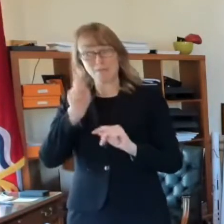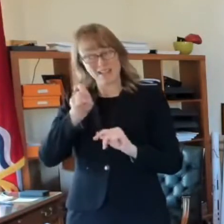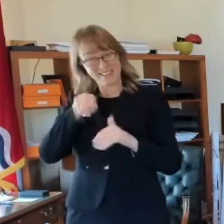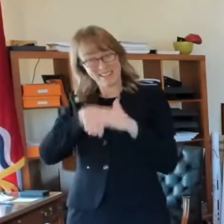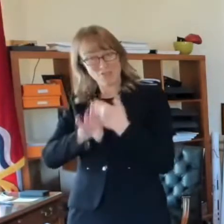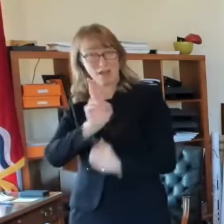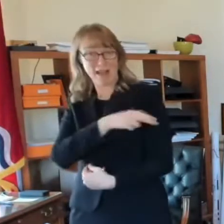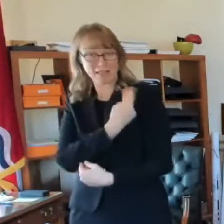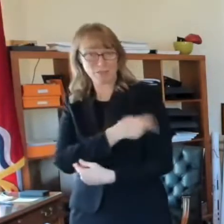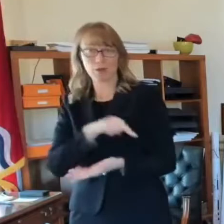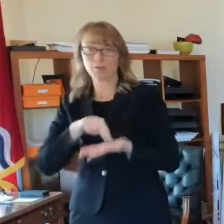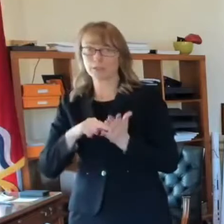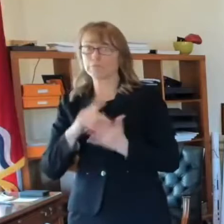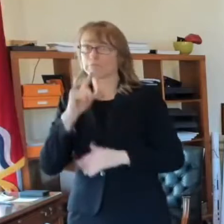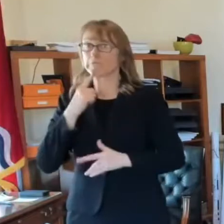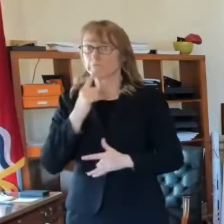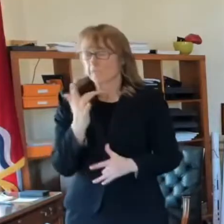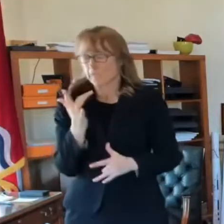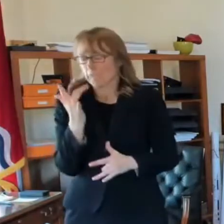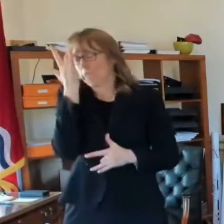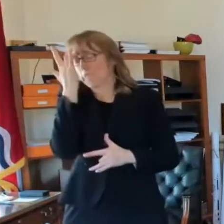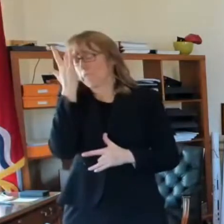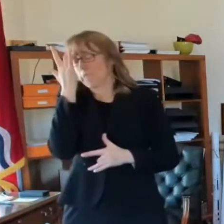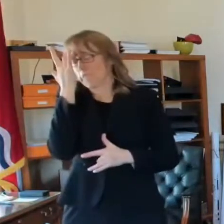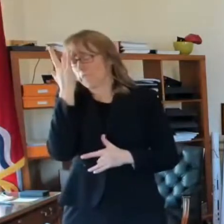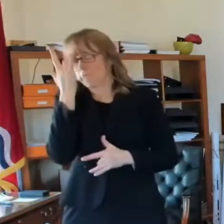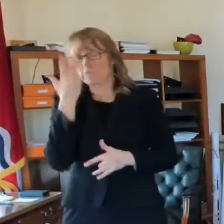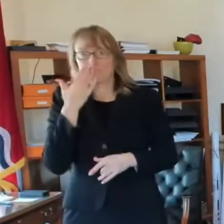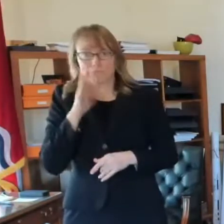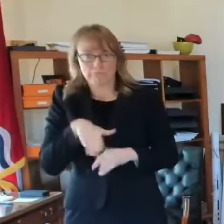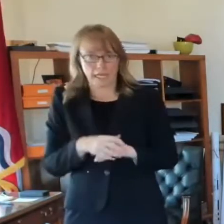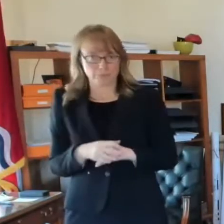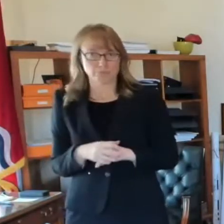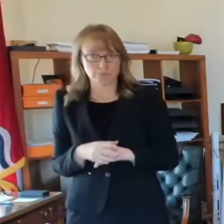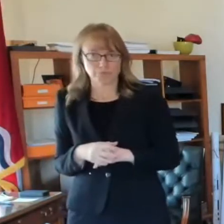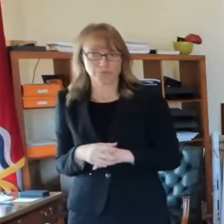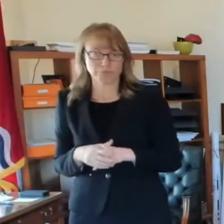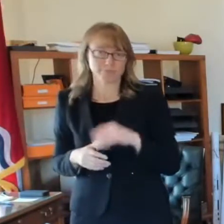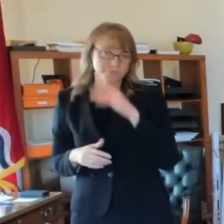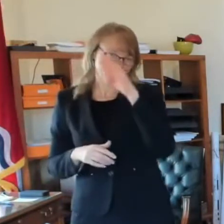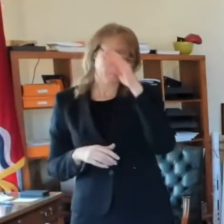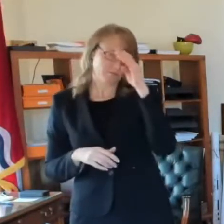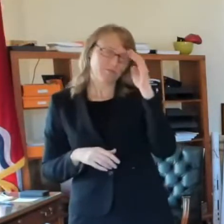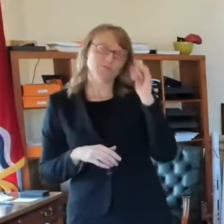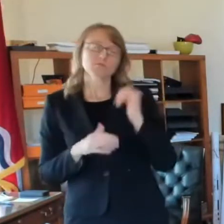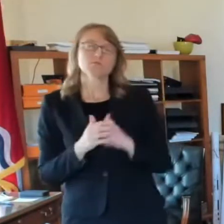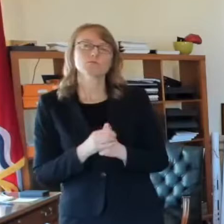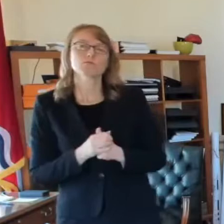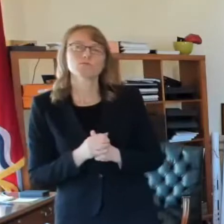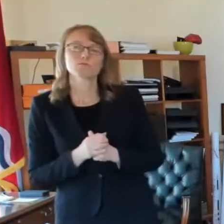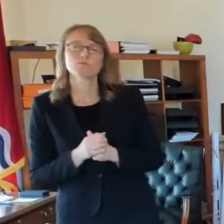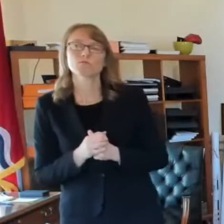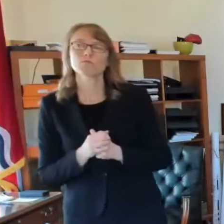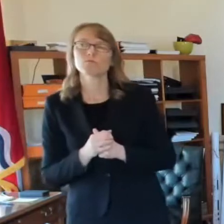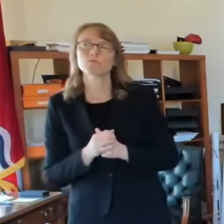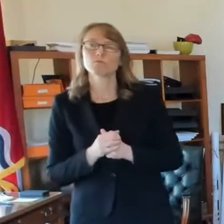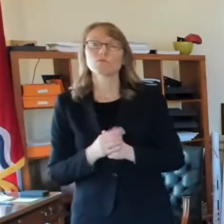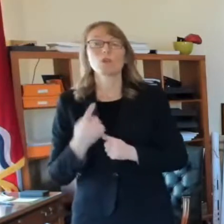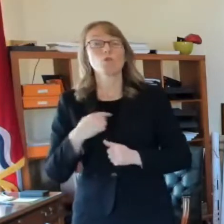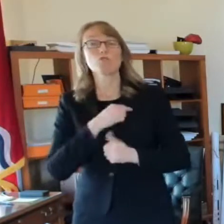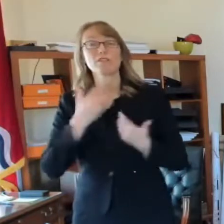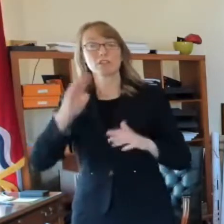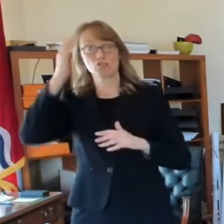these numbers are very worrisome. We also know that hospitals, that communities around the region, particularly